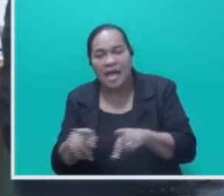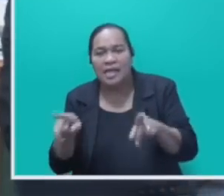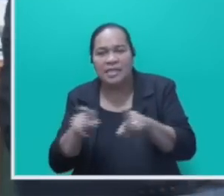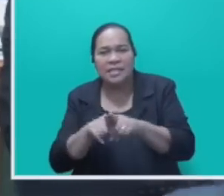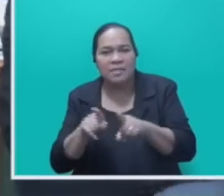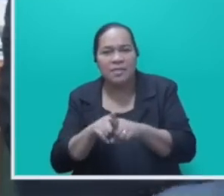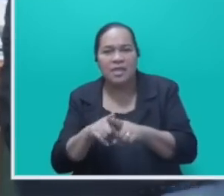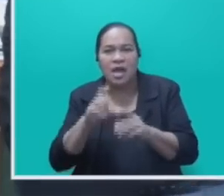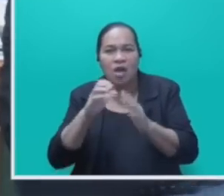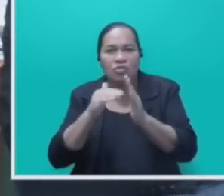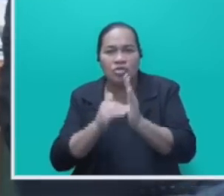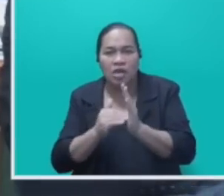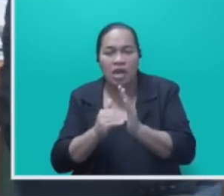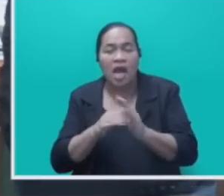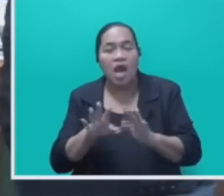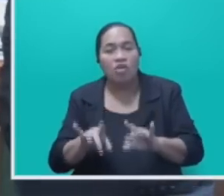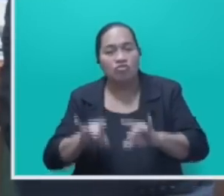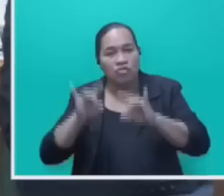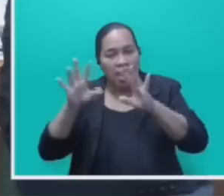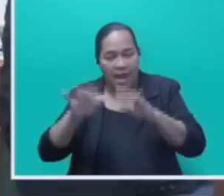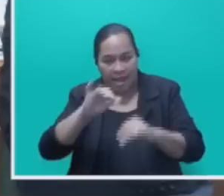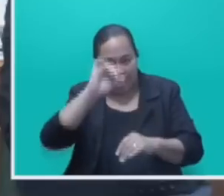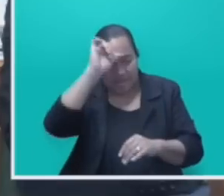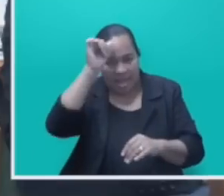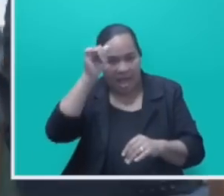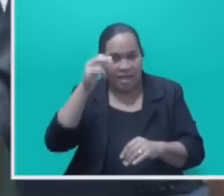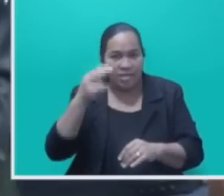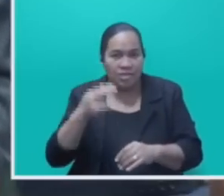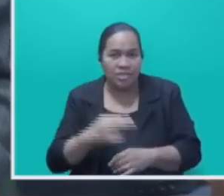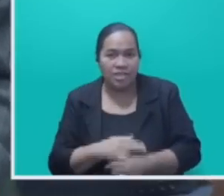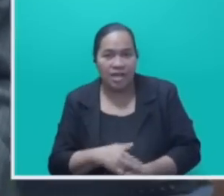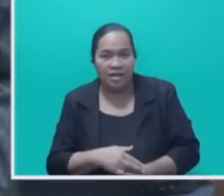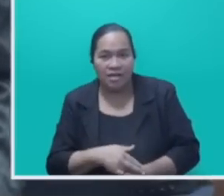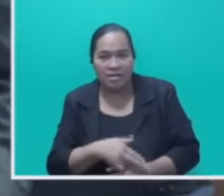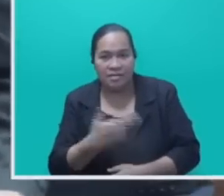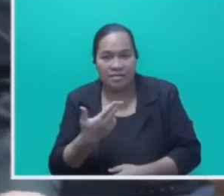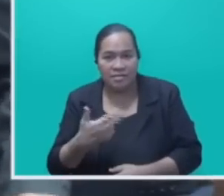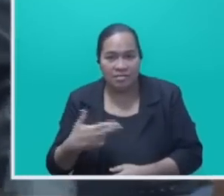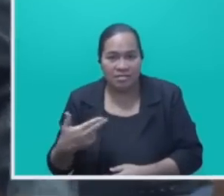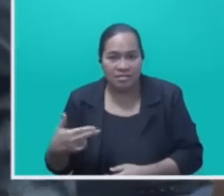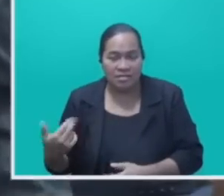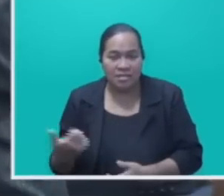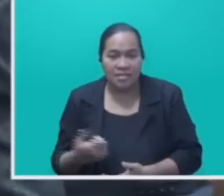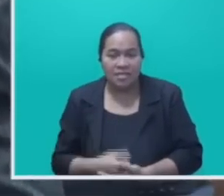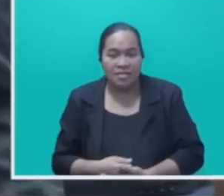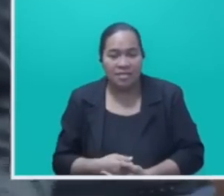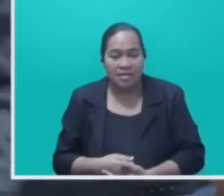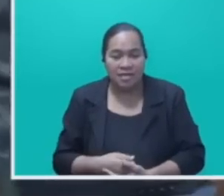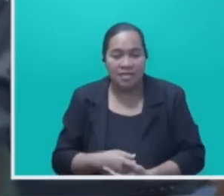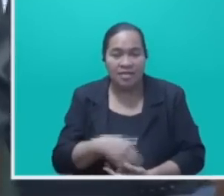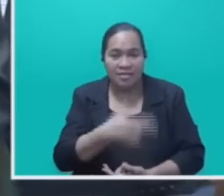co-chairs, Australia, India, and Indonesia, of the Multinational Observer